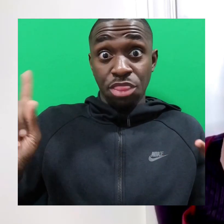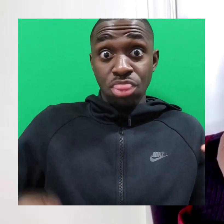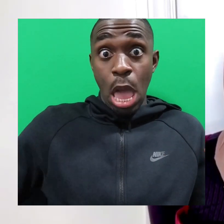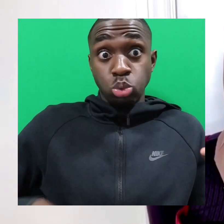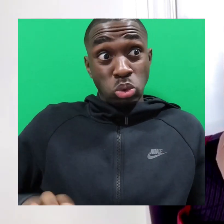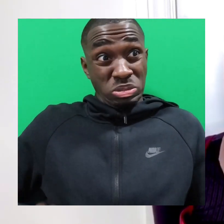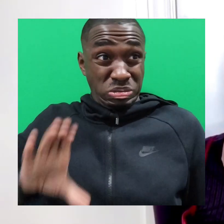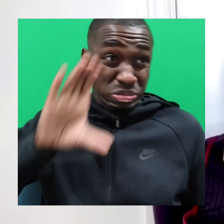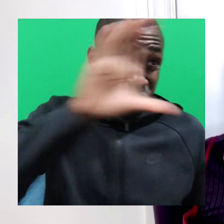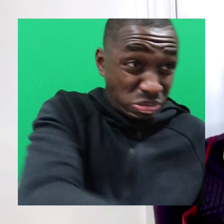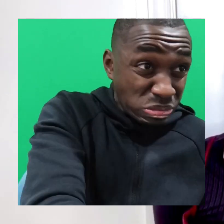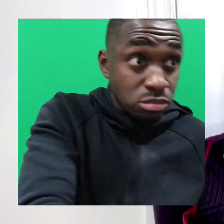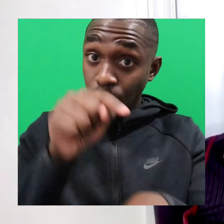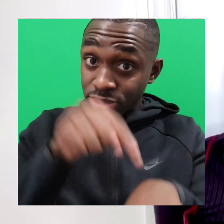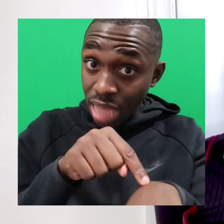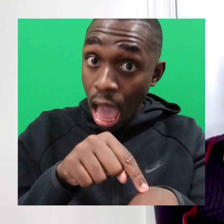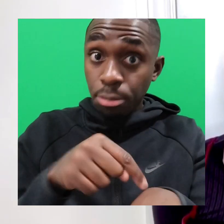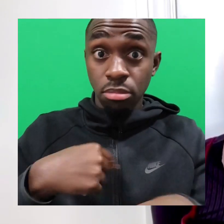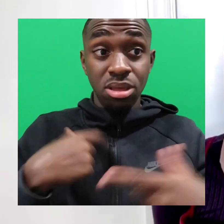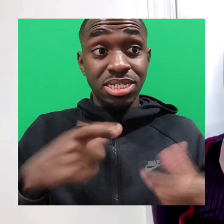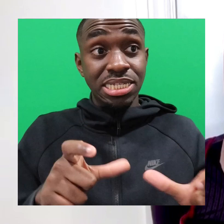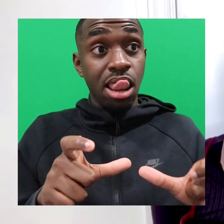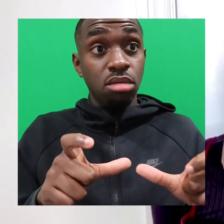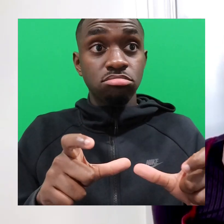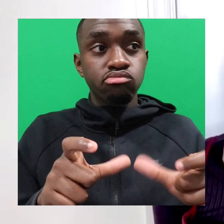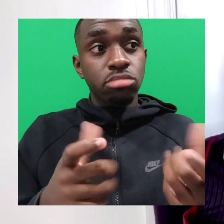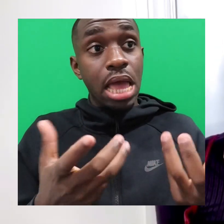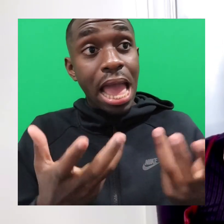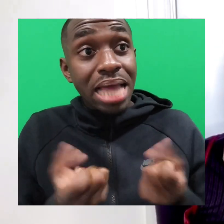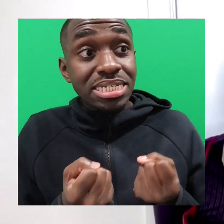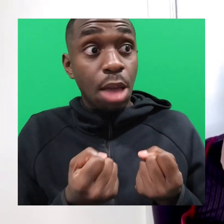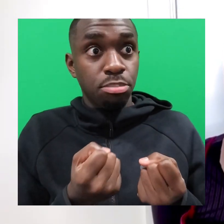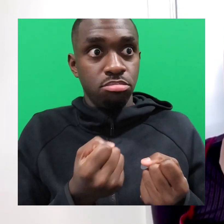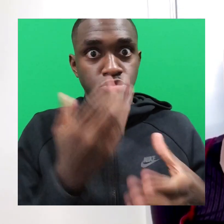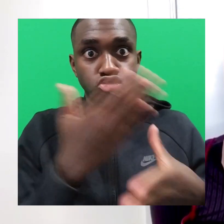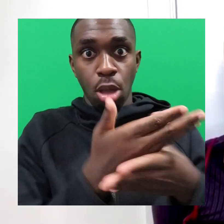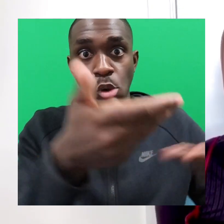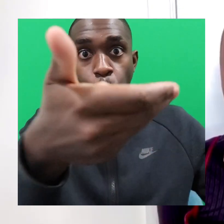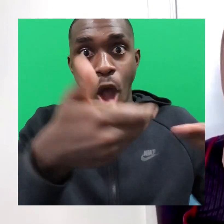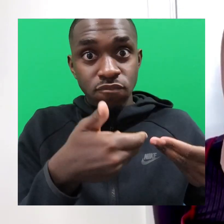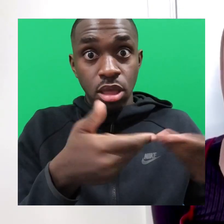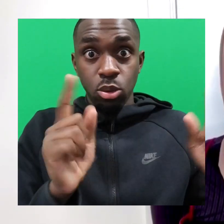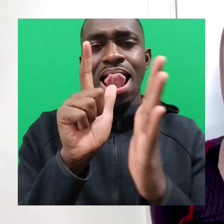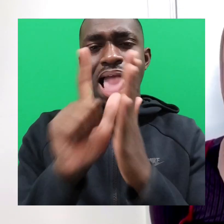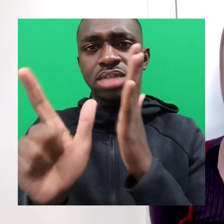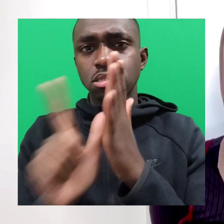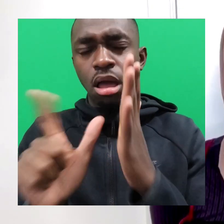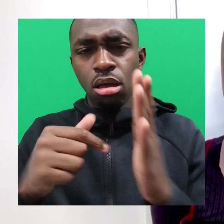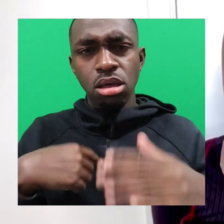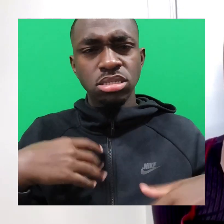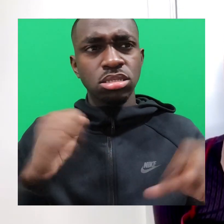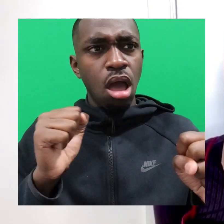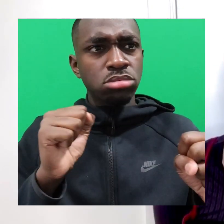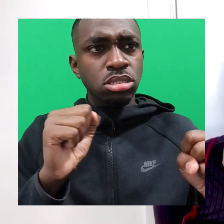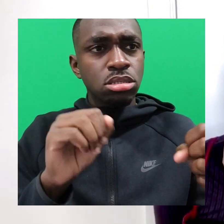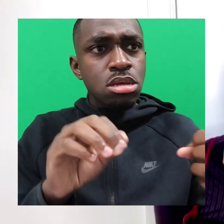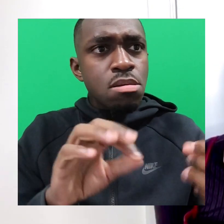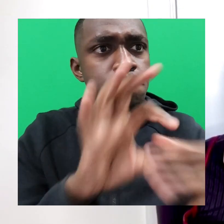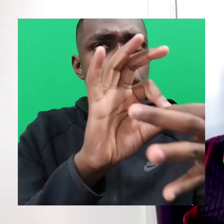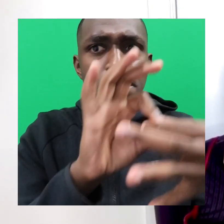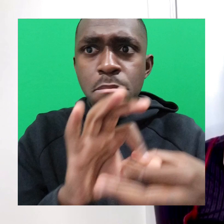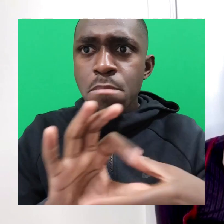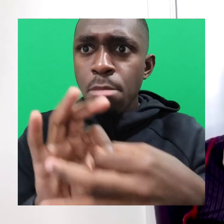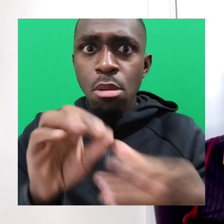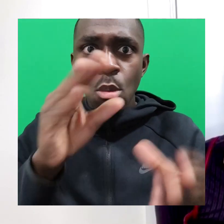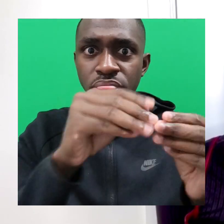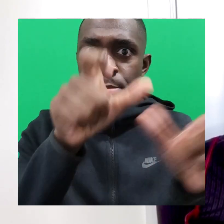£10,000, So I was just exploring, I was just keeping my options open while still taking jobs as a marketing